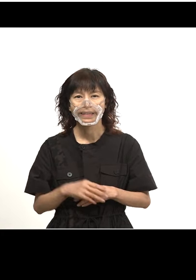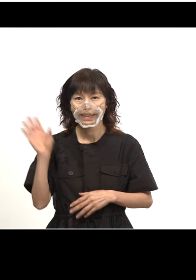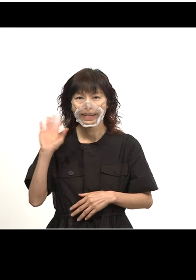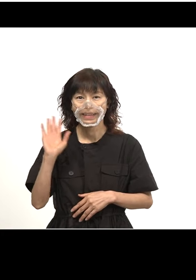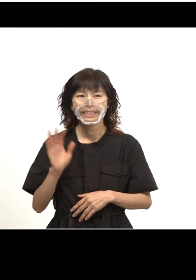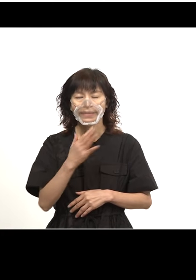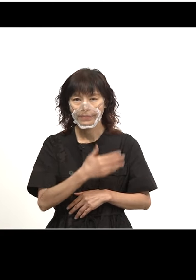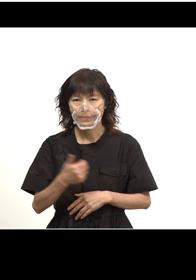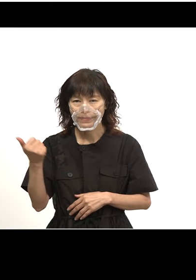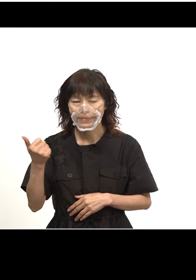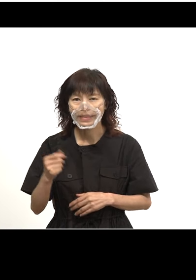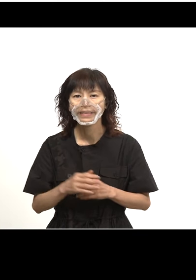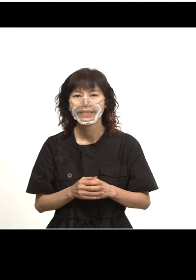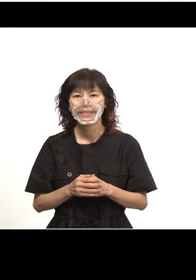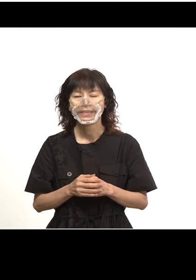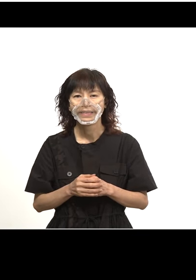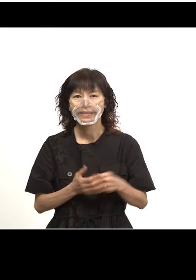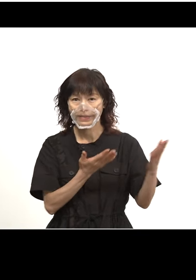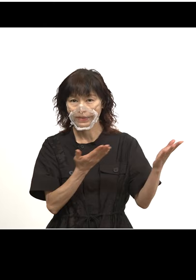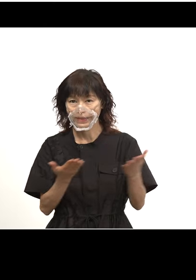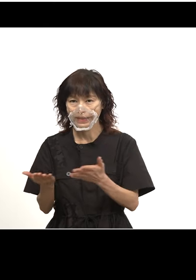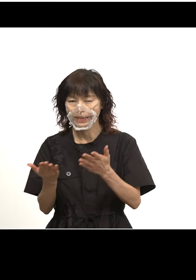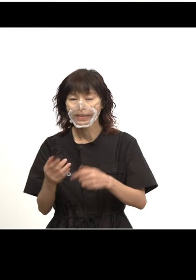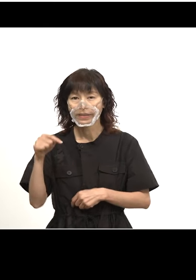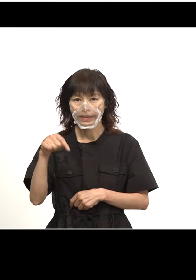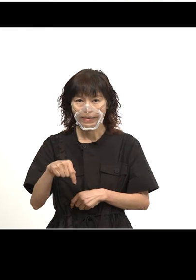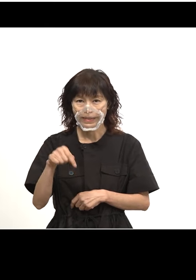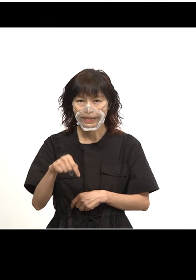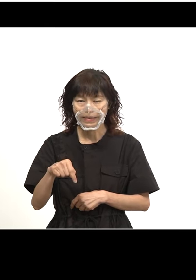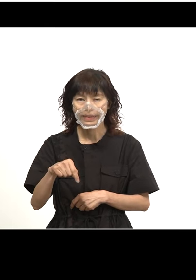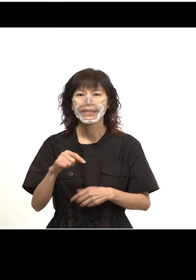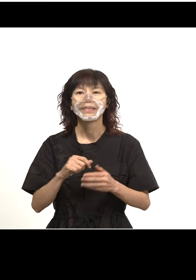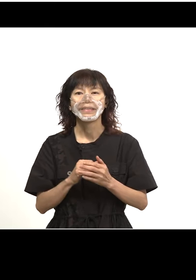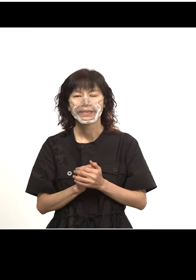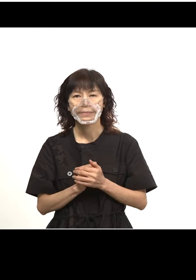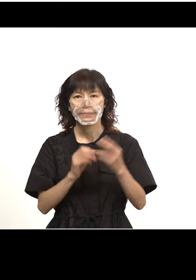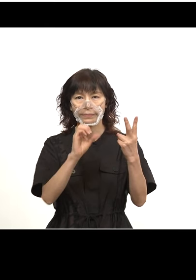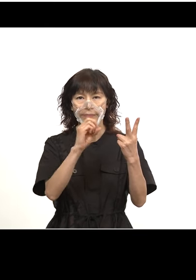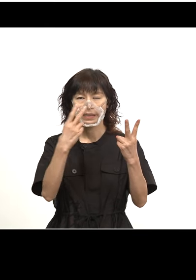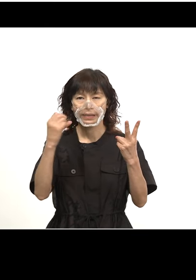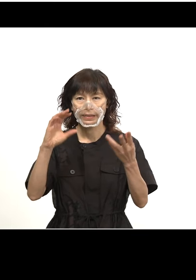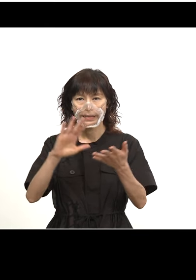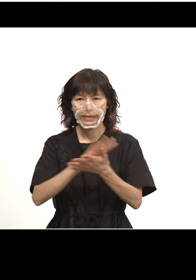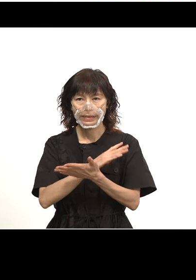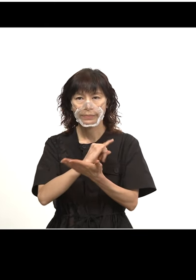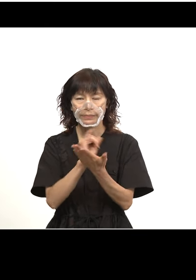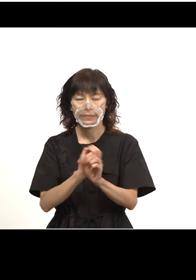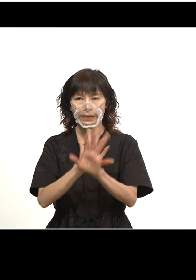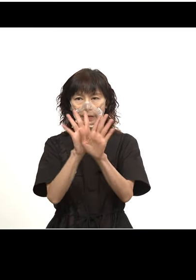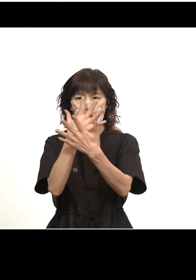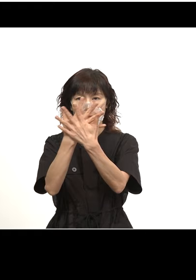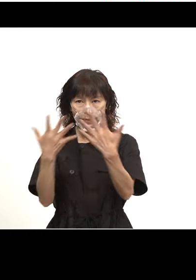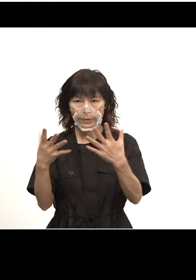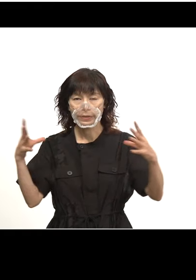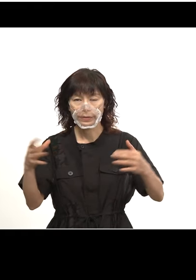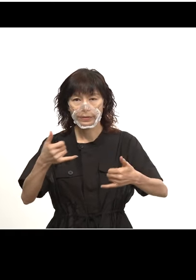Hello everyone, welcome to the 2022 No Limits online roundtable discussion, co-presented by the Hong Kong Arts Festival and